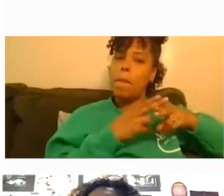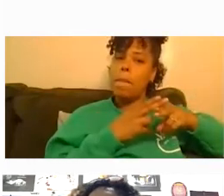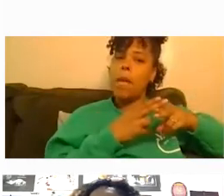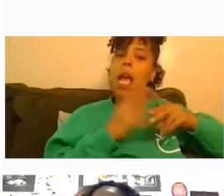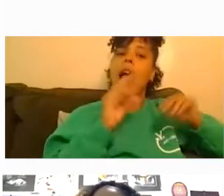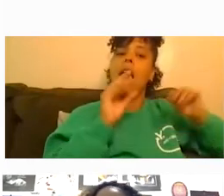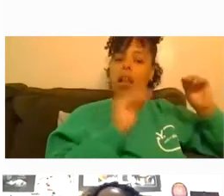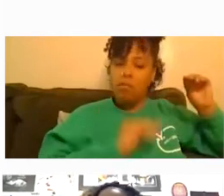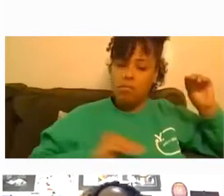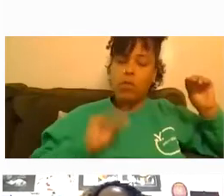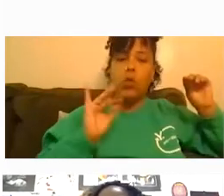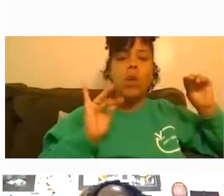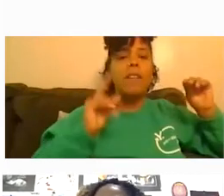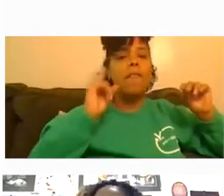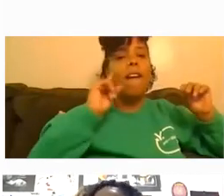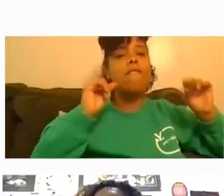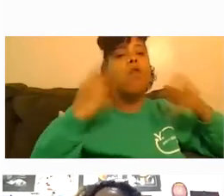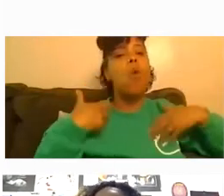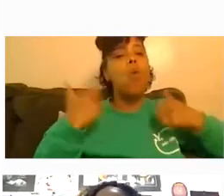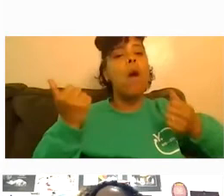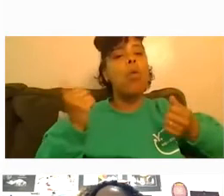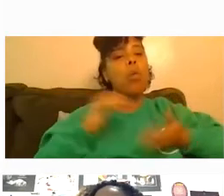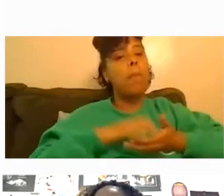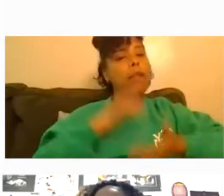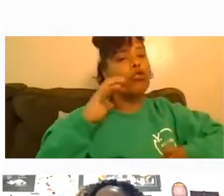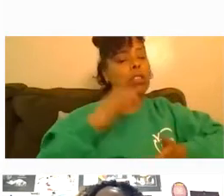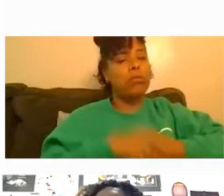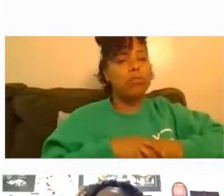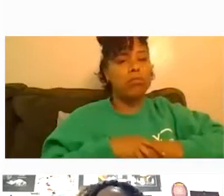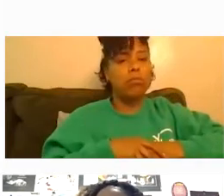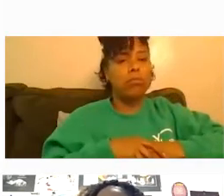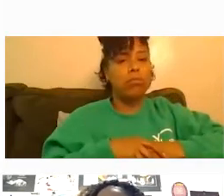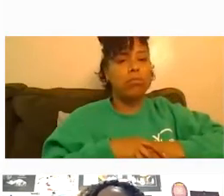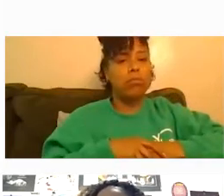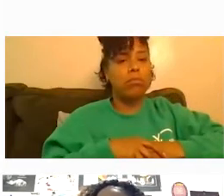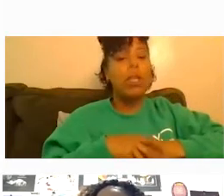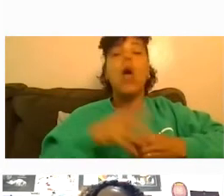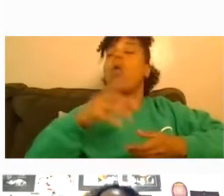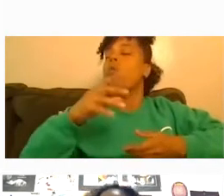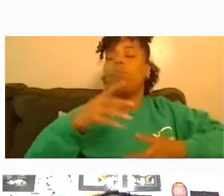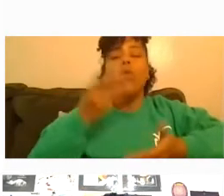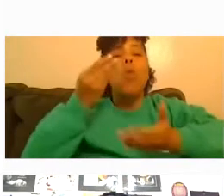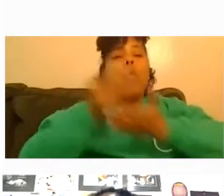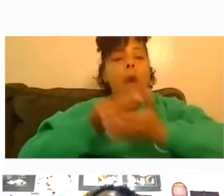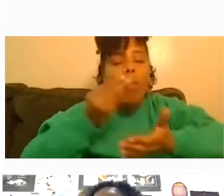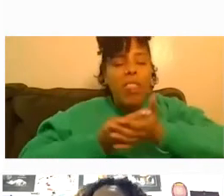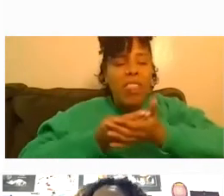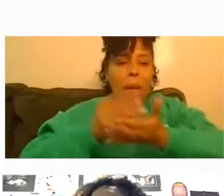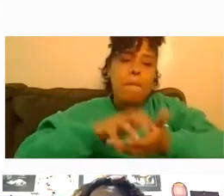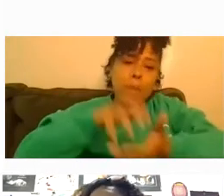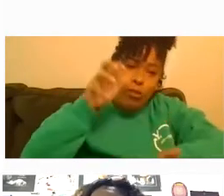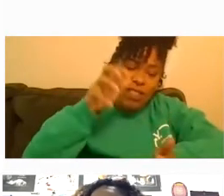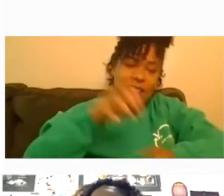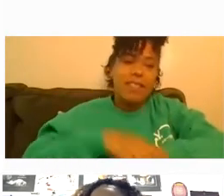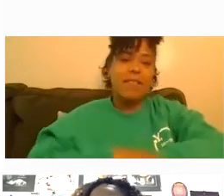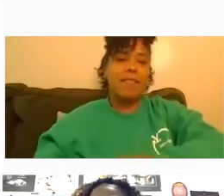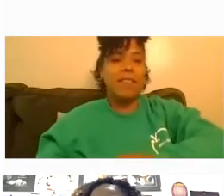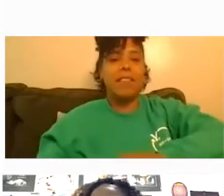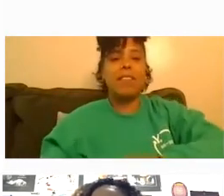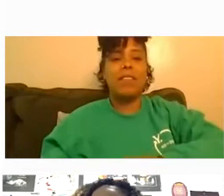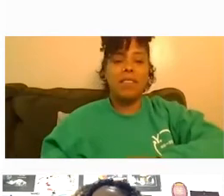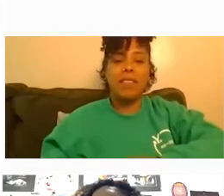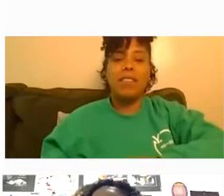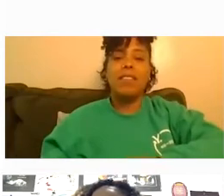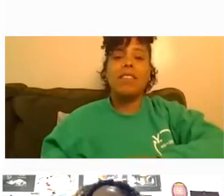building. And see, all of that is able to do because of a concept called the rule of 72. The rule